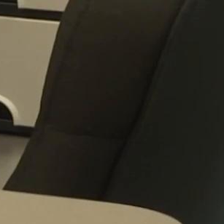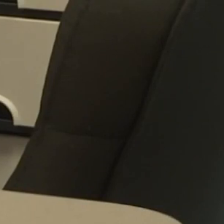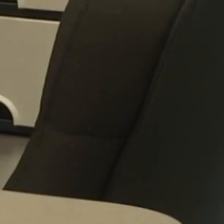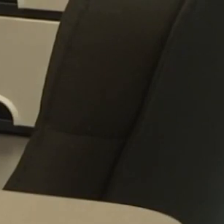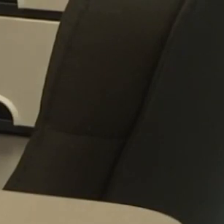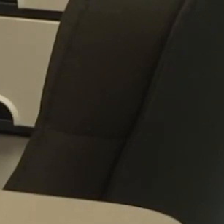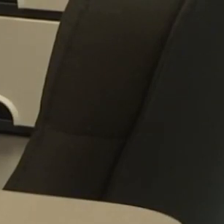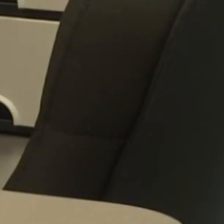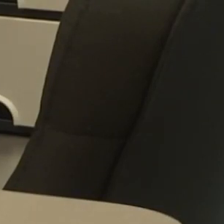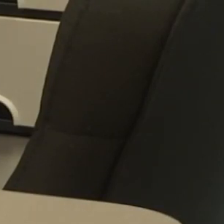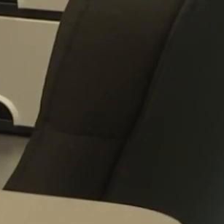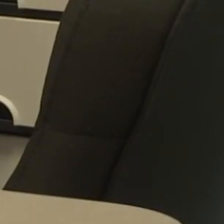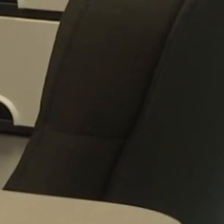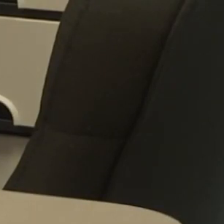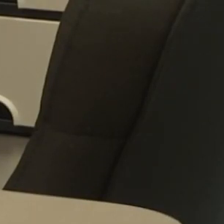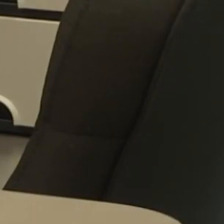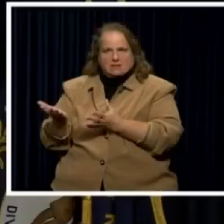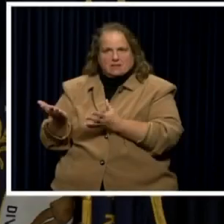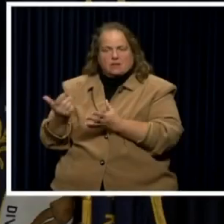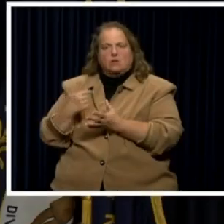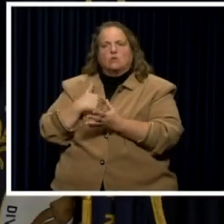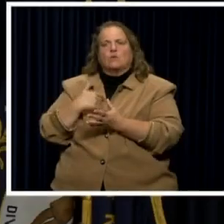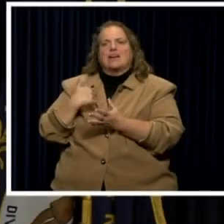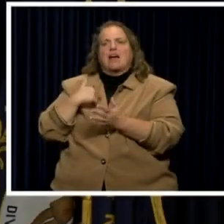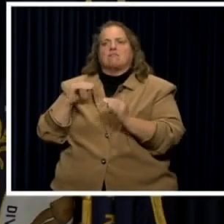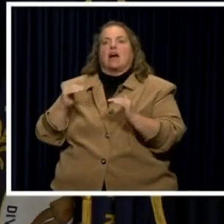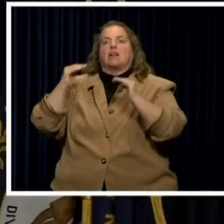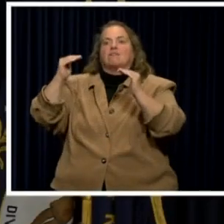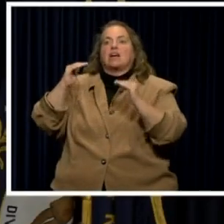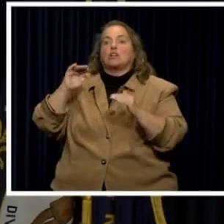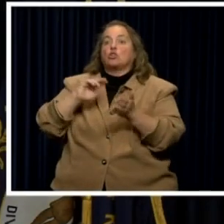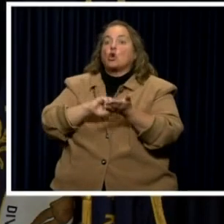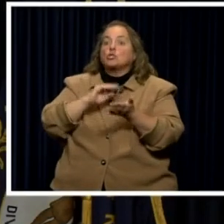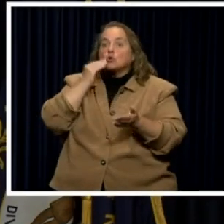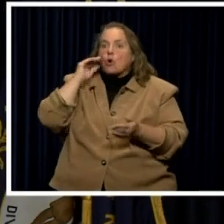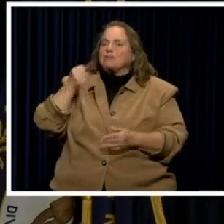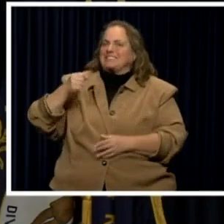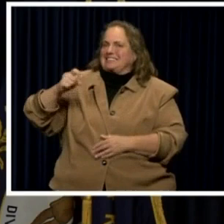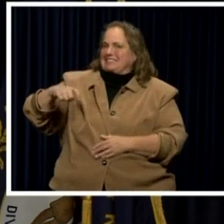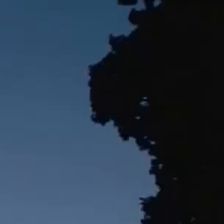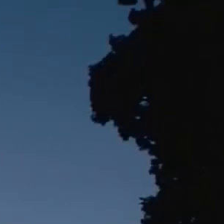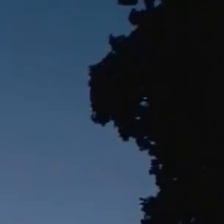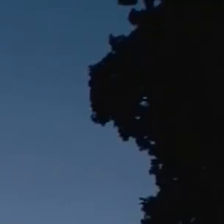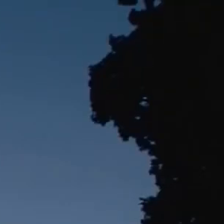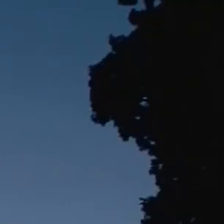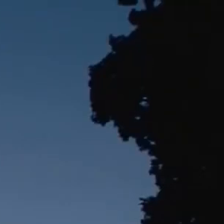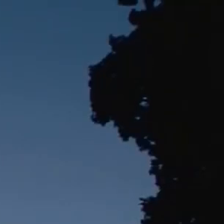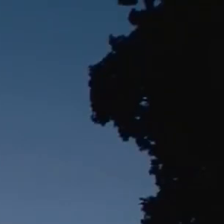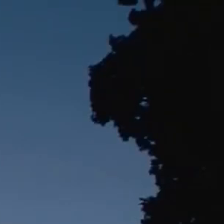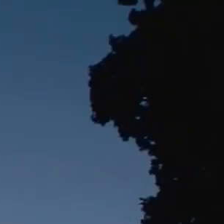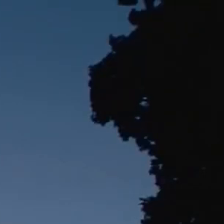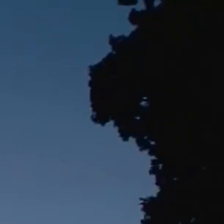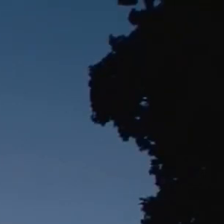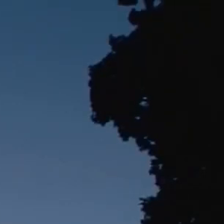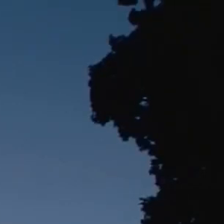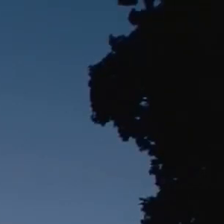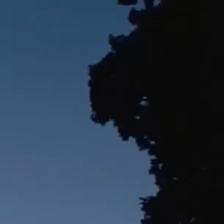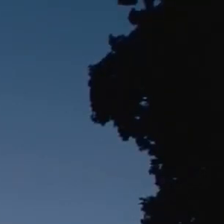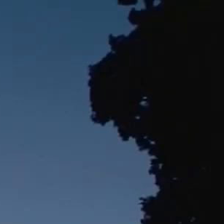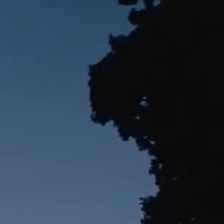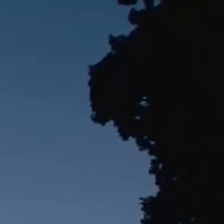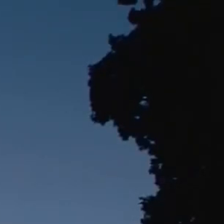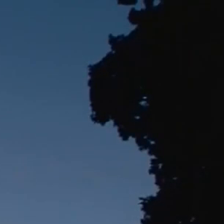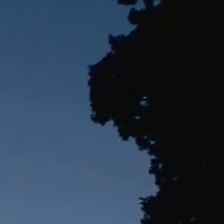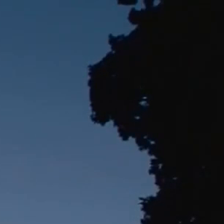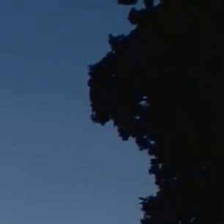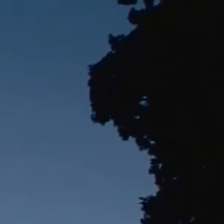concern. But Secretary of the Cabinet for Health and Family Services Eric Friedlander said just this week the federal government has stepped in to help